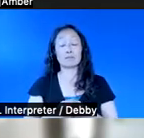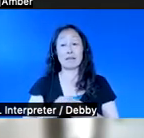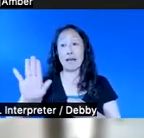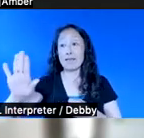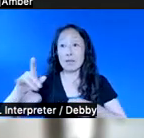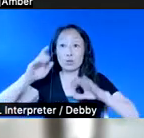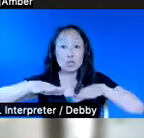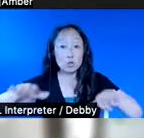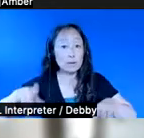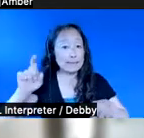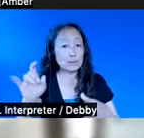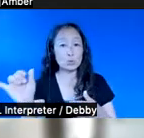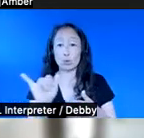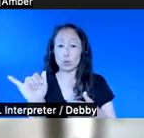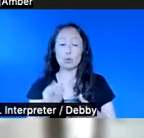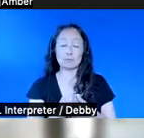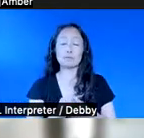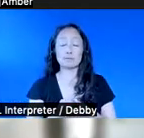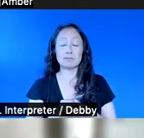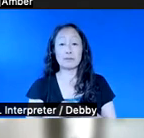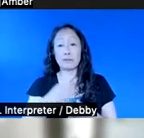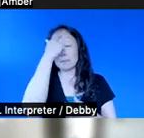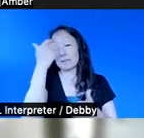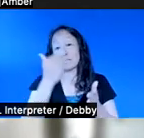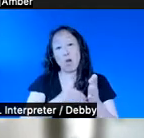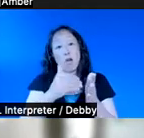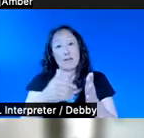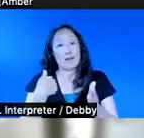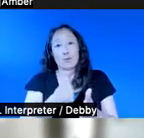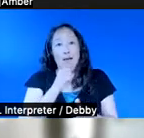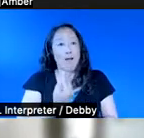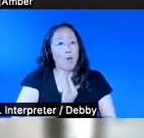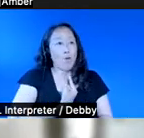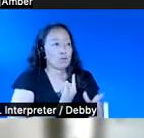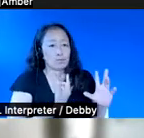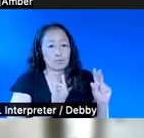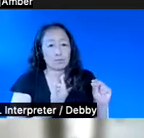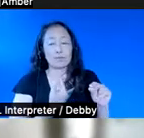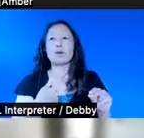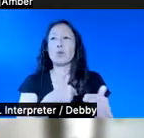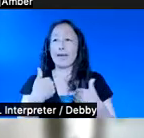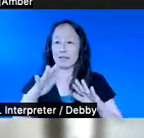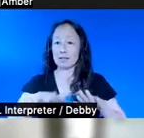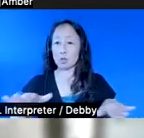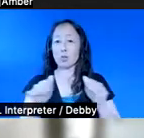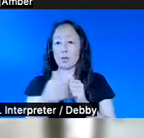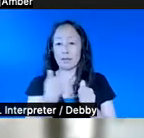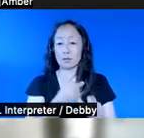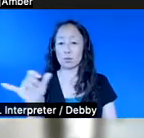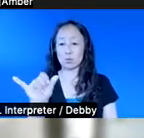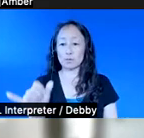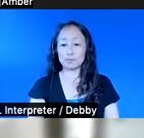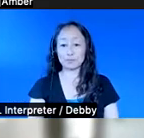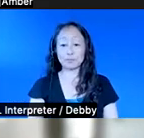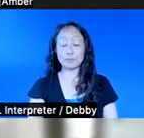well, right? Because, oftentimes we don't come alone, right? We have our children with us as well. And we